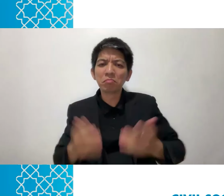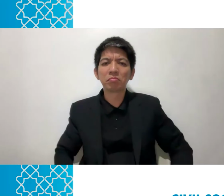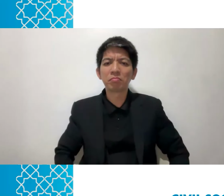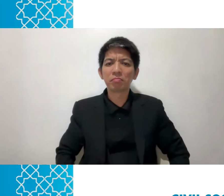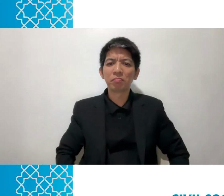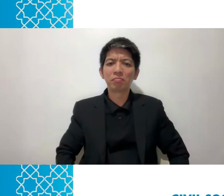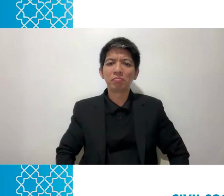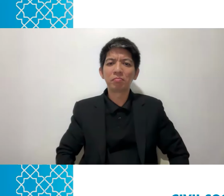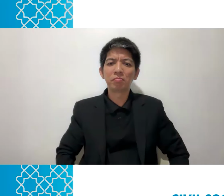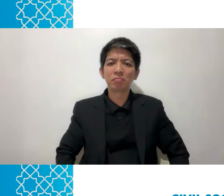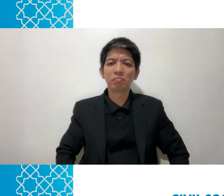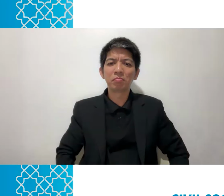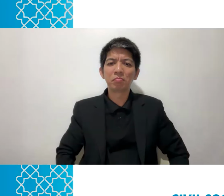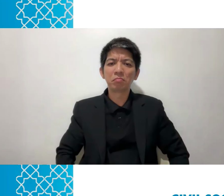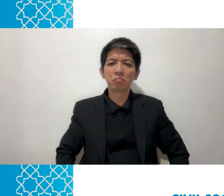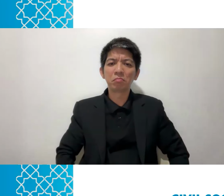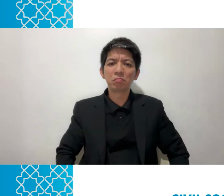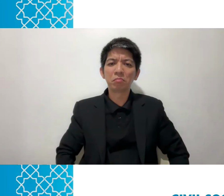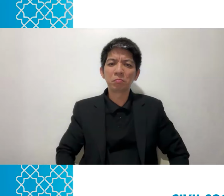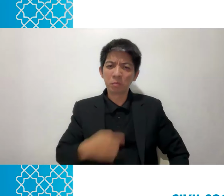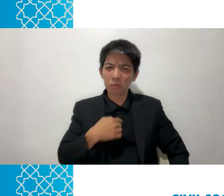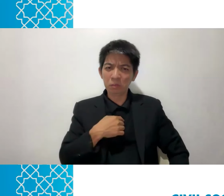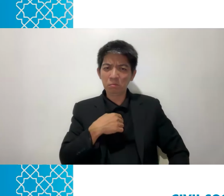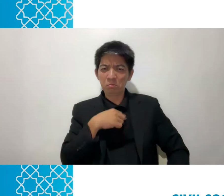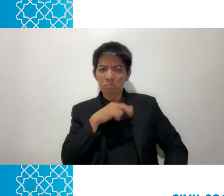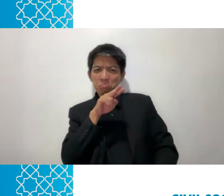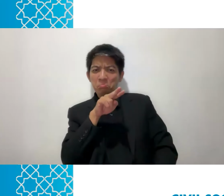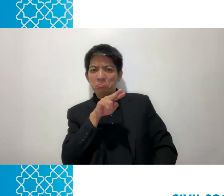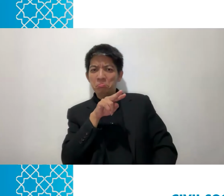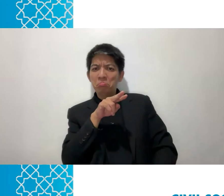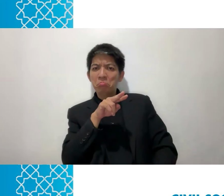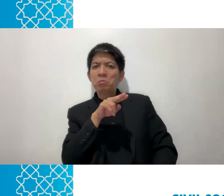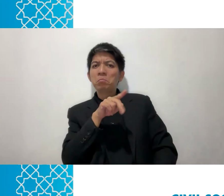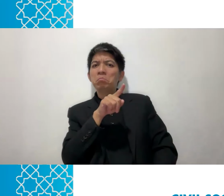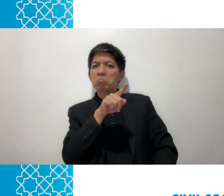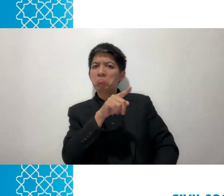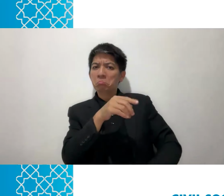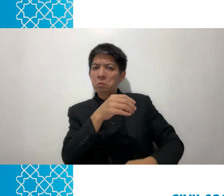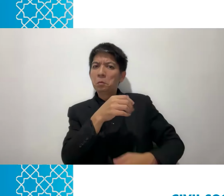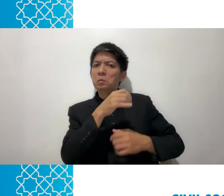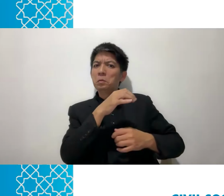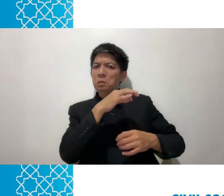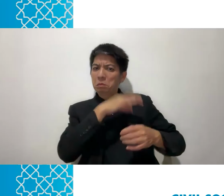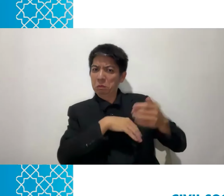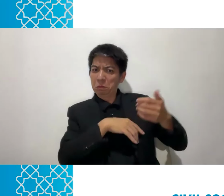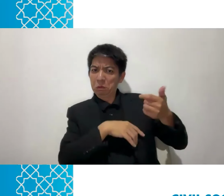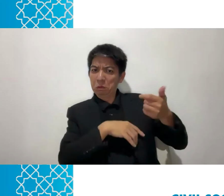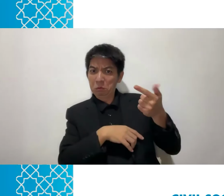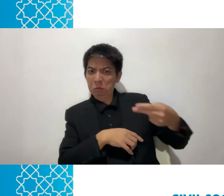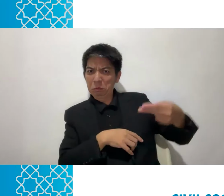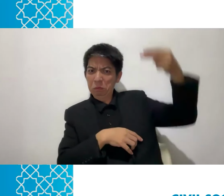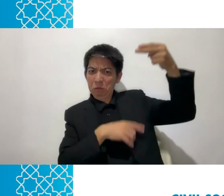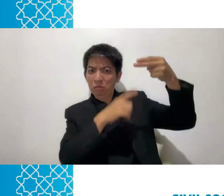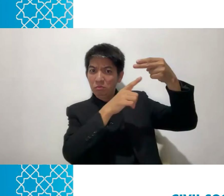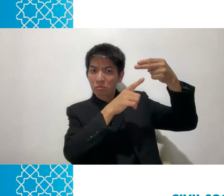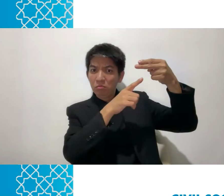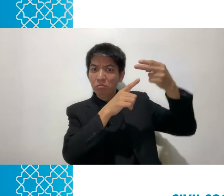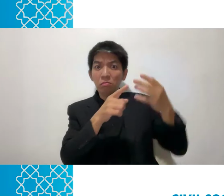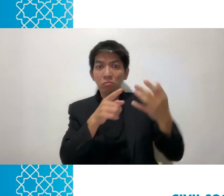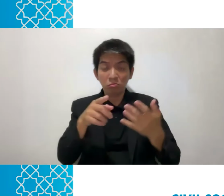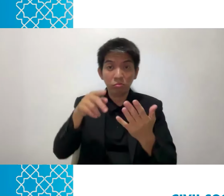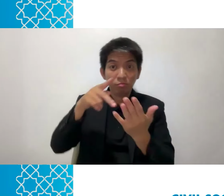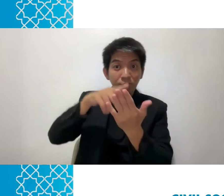community engagement. You can interpret that how you wish. Are those returns in financing?